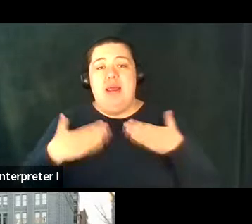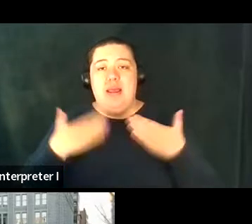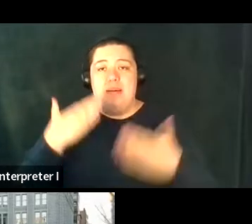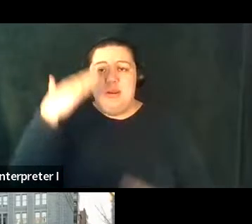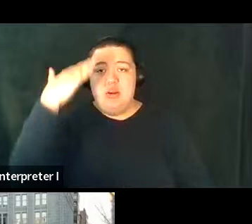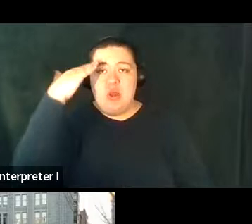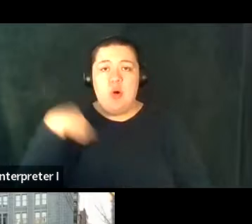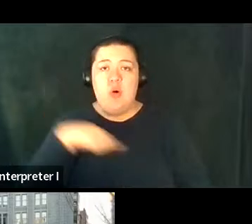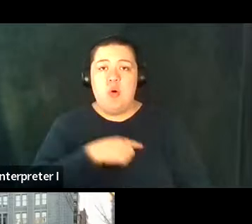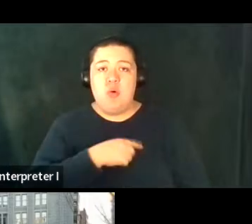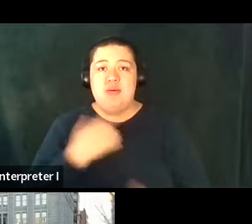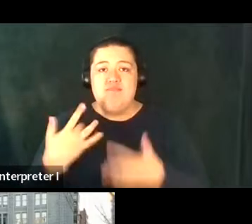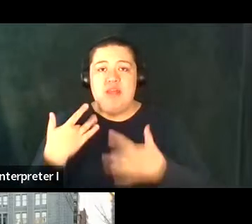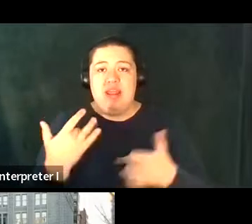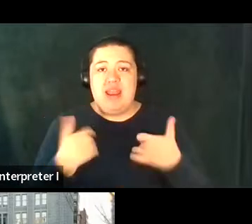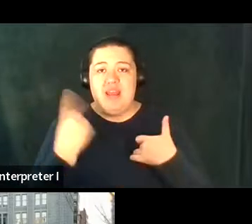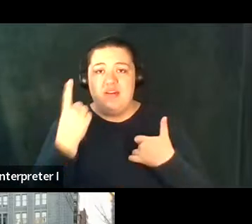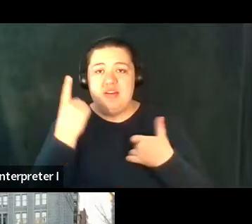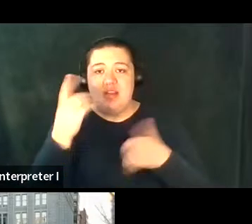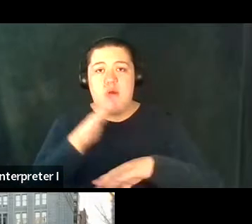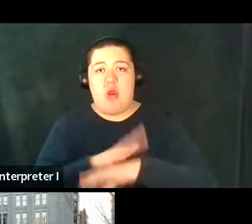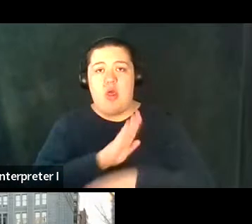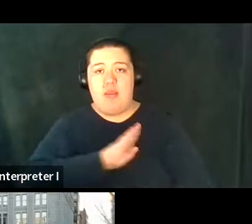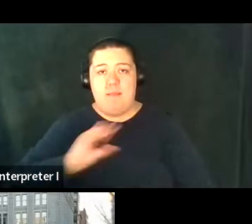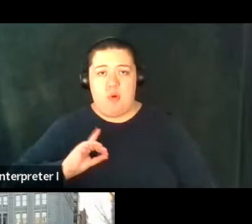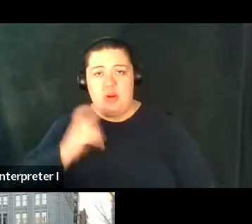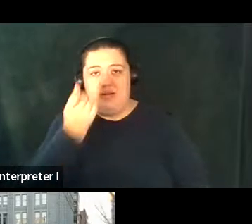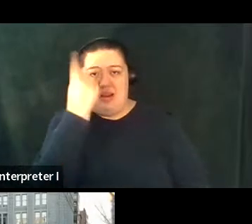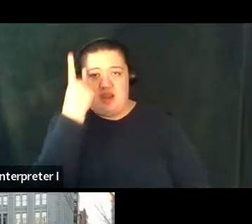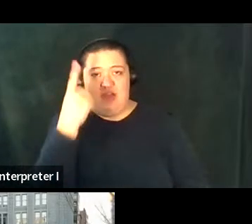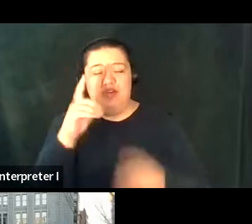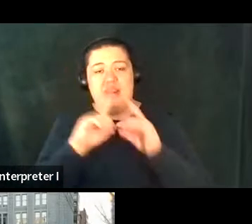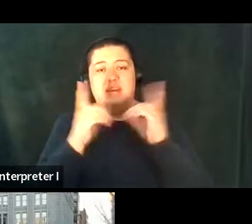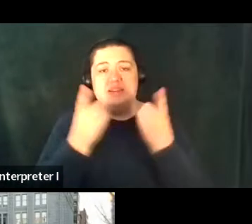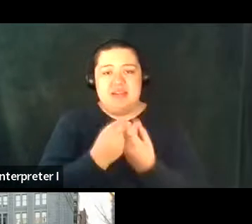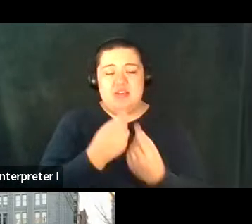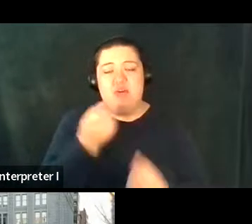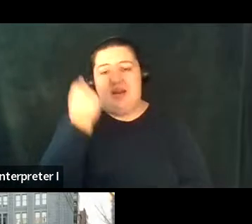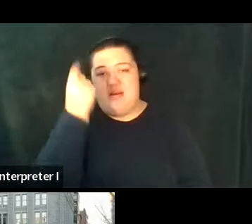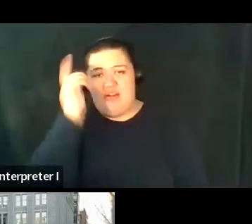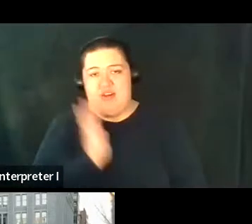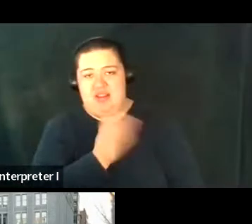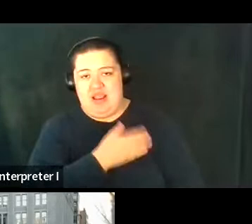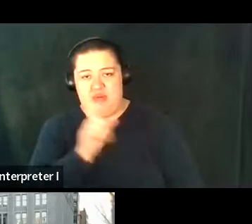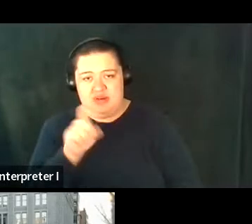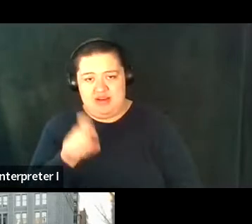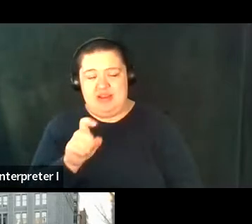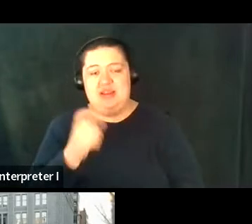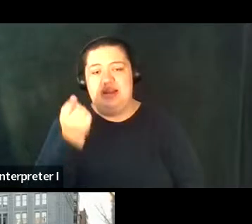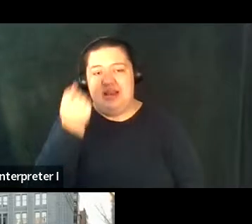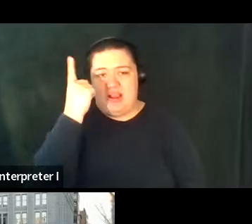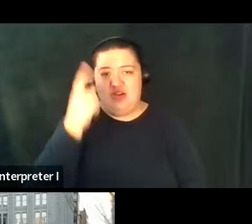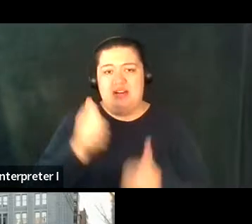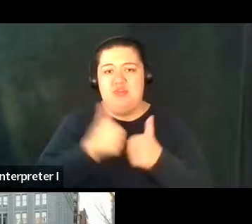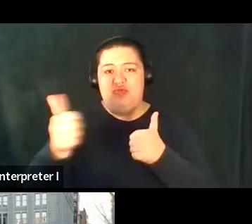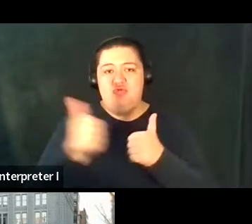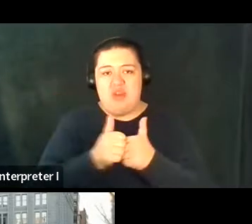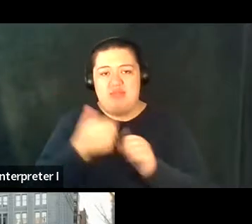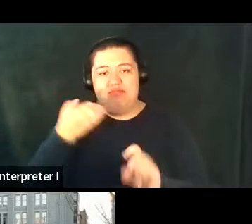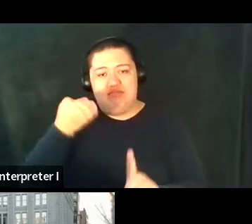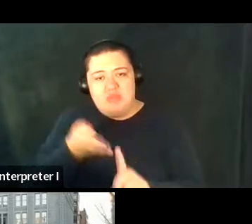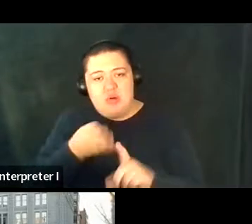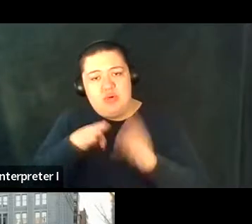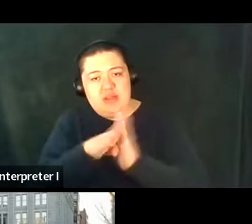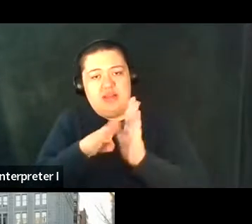that we are likely to have someone on the board who understands the district, who understands our needs, who understands transit-oriented development,